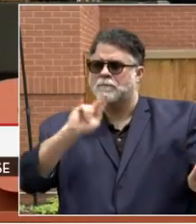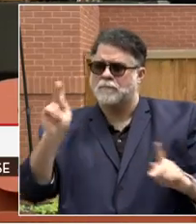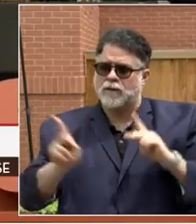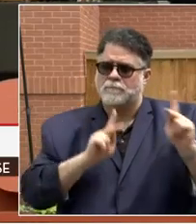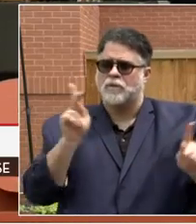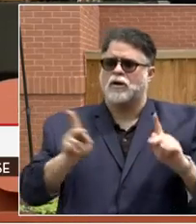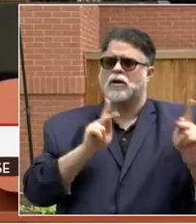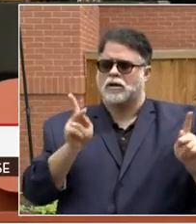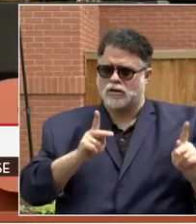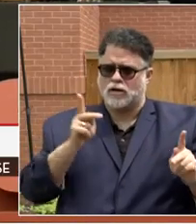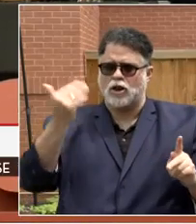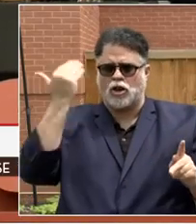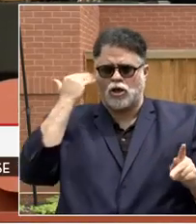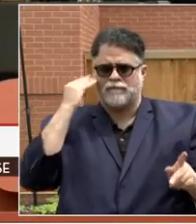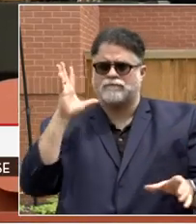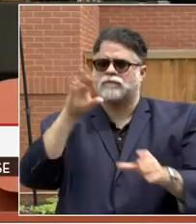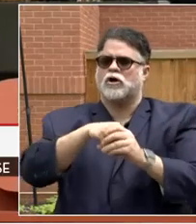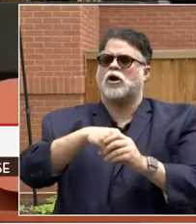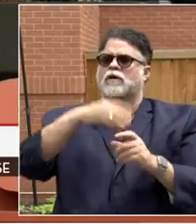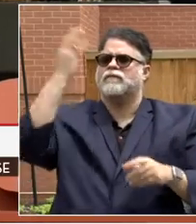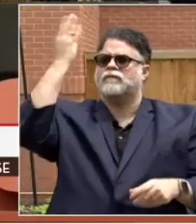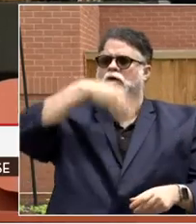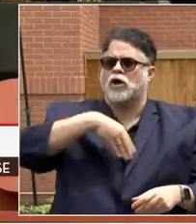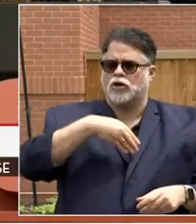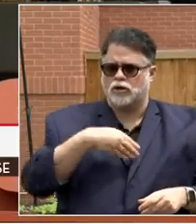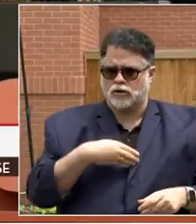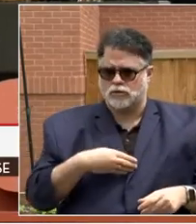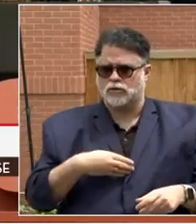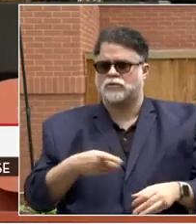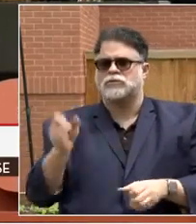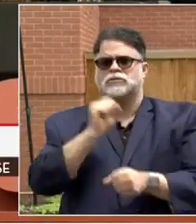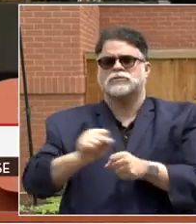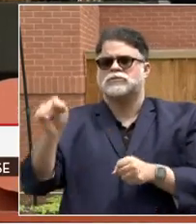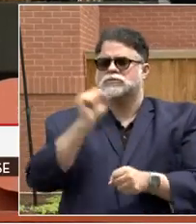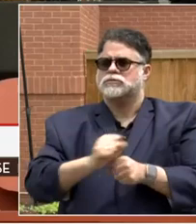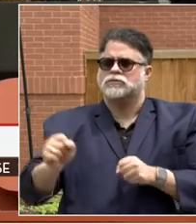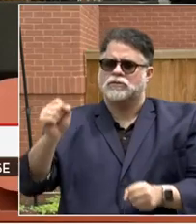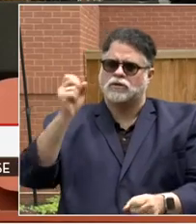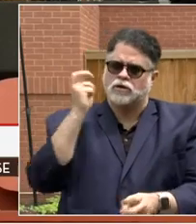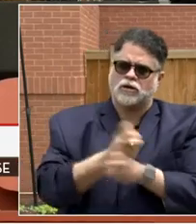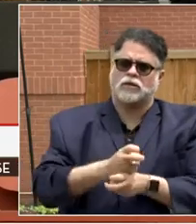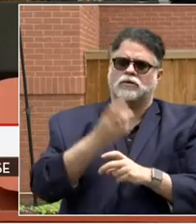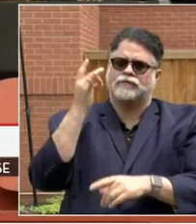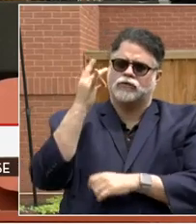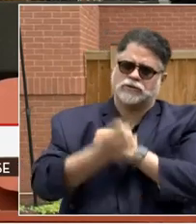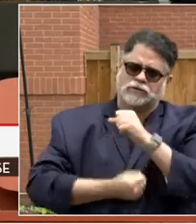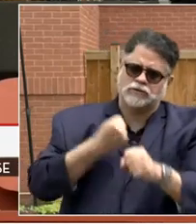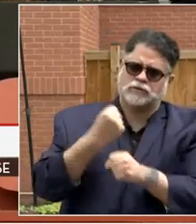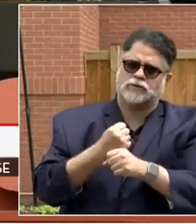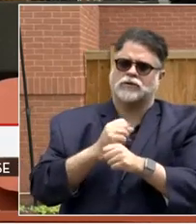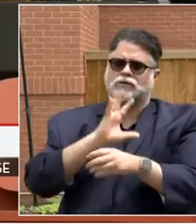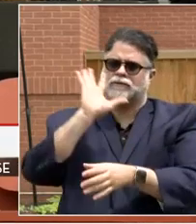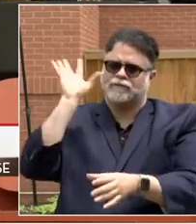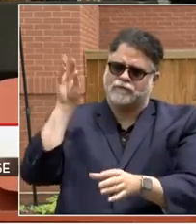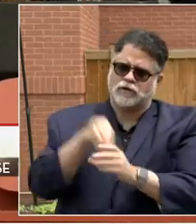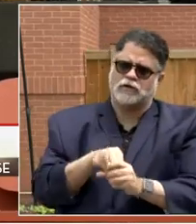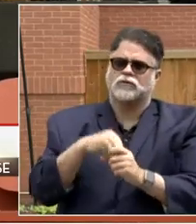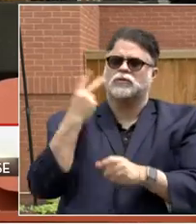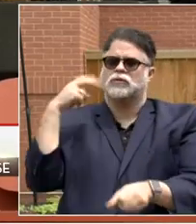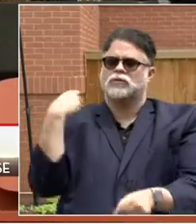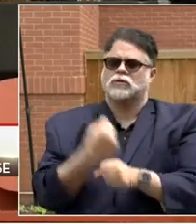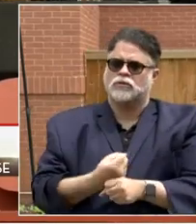I've been on the front line every day for the last 8 years, including the last 2 years when some people were at home